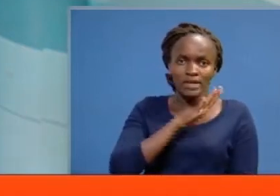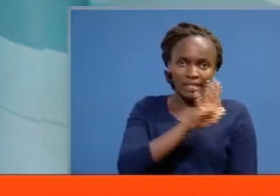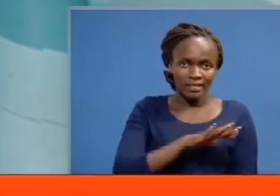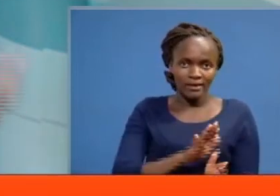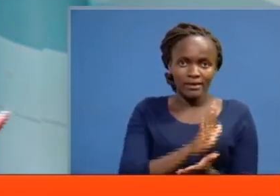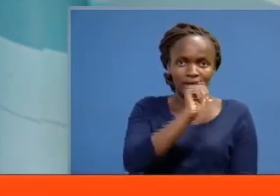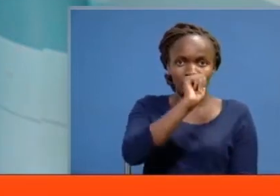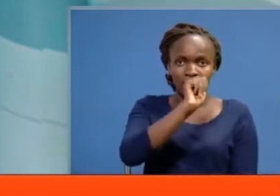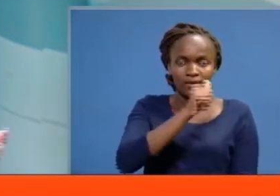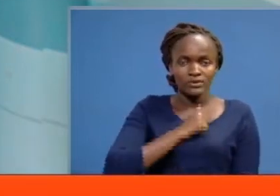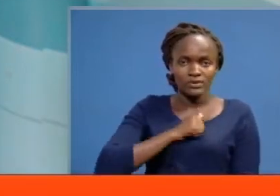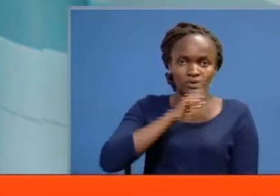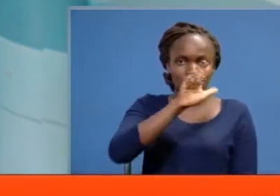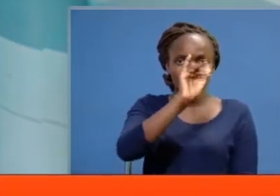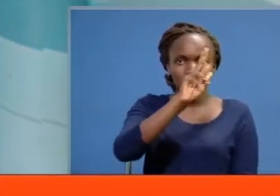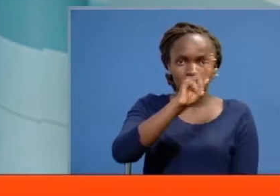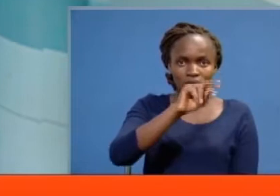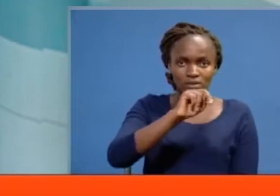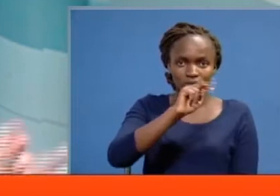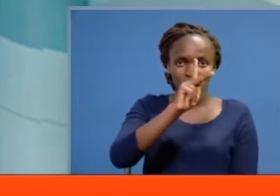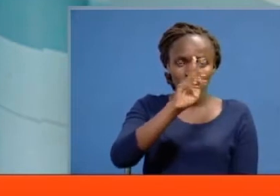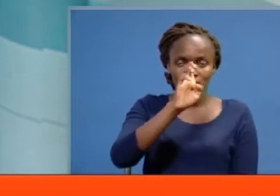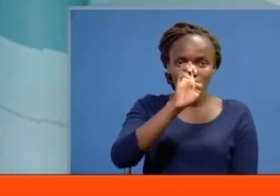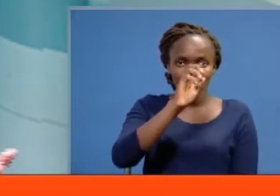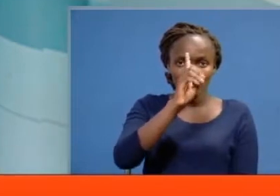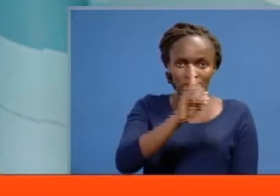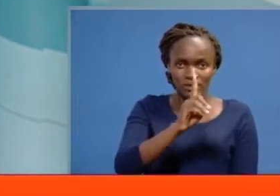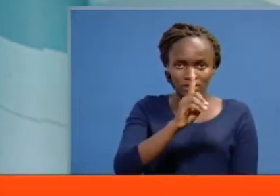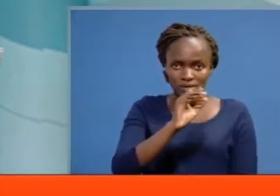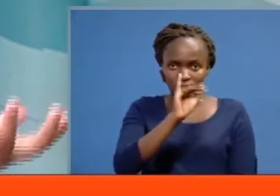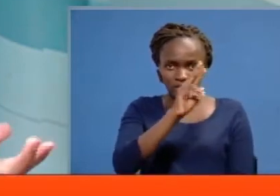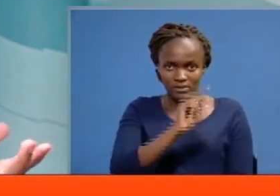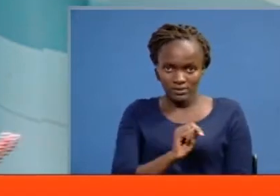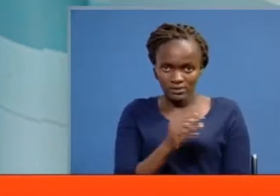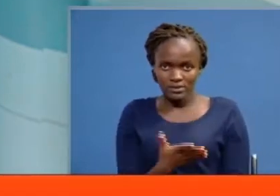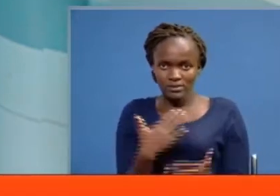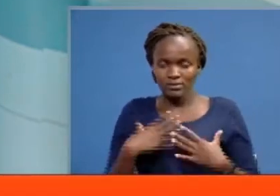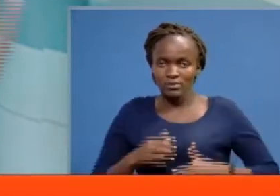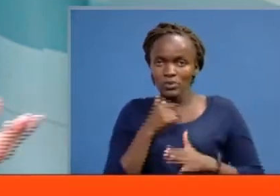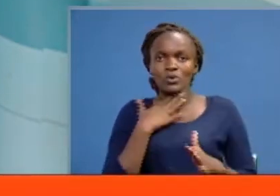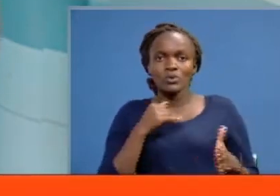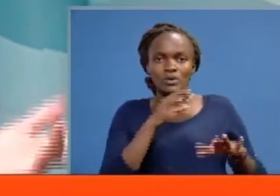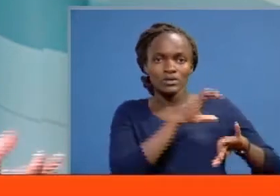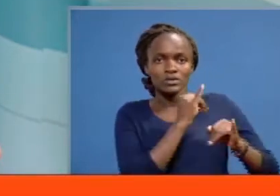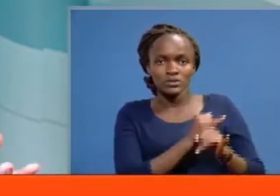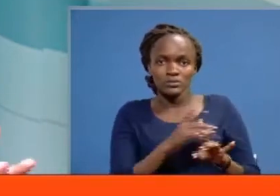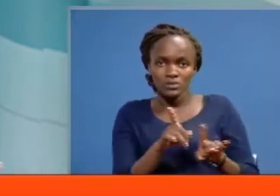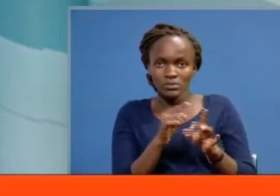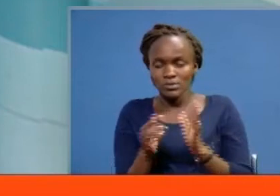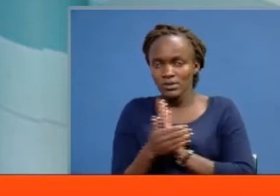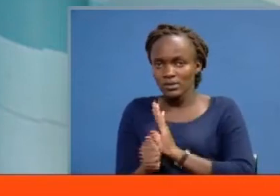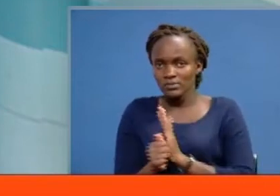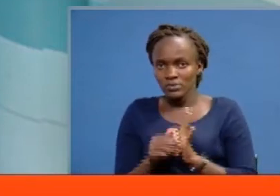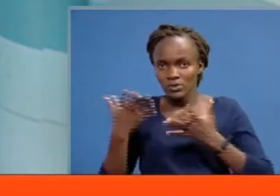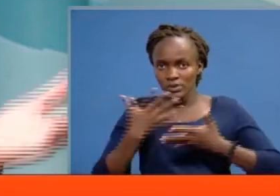there specifically for job seekers, for employers who are looking for employees, and also for professional consultants who want